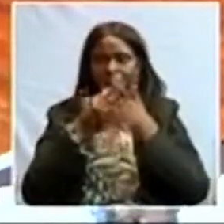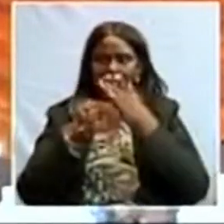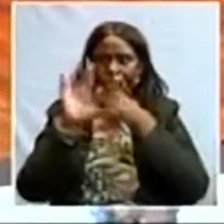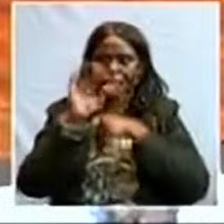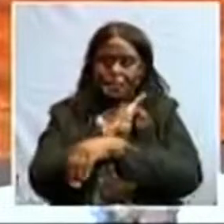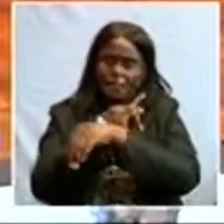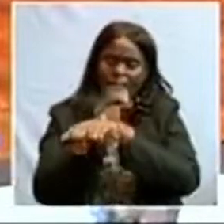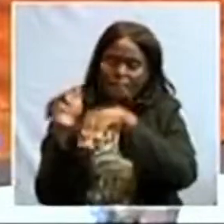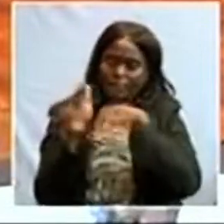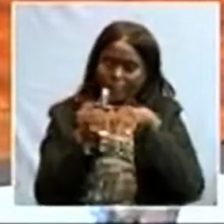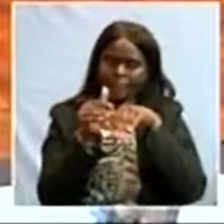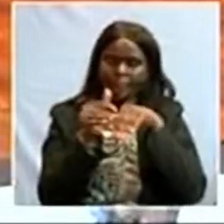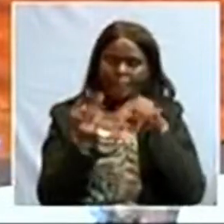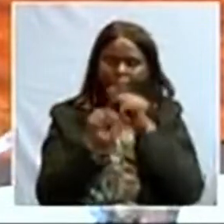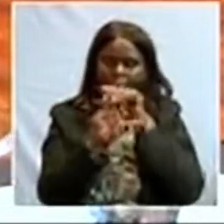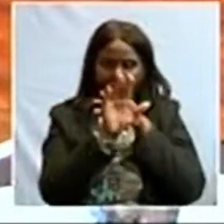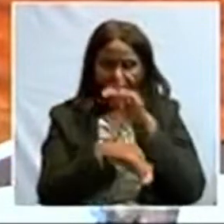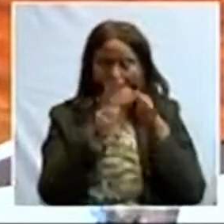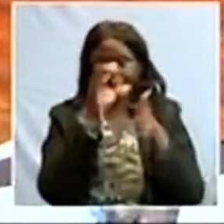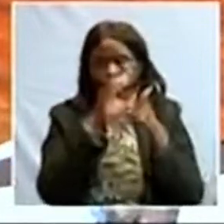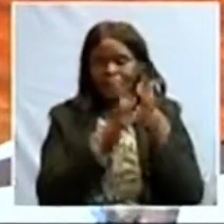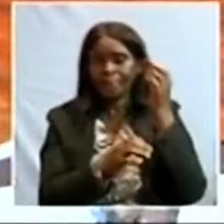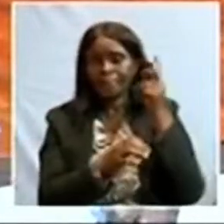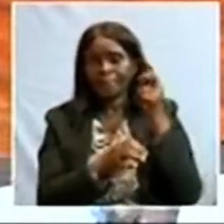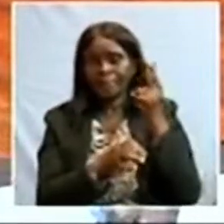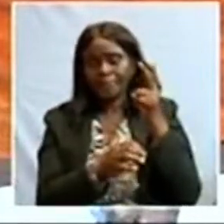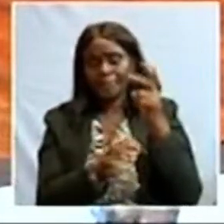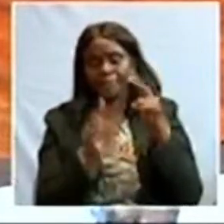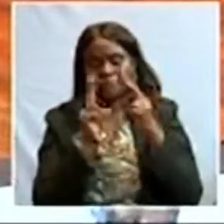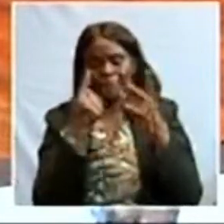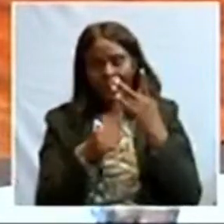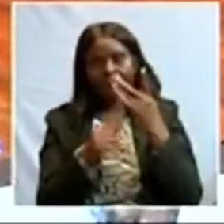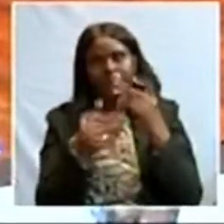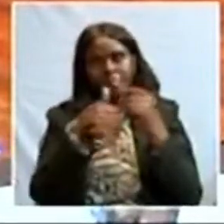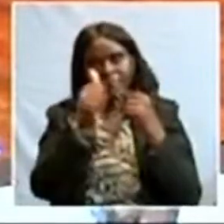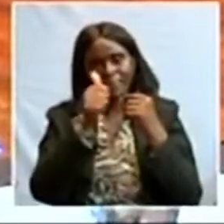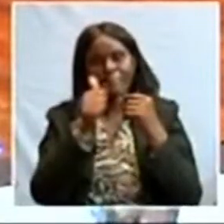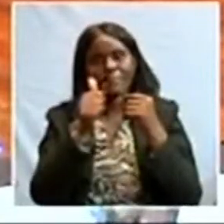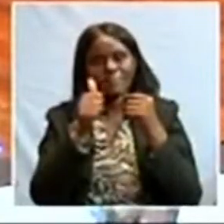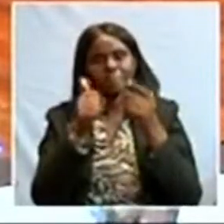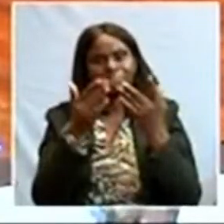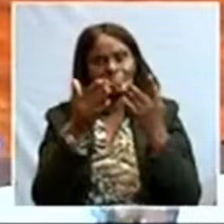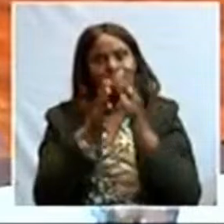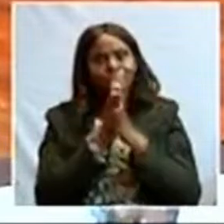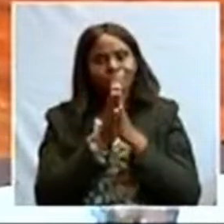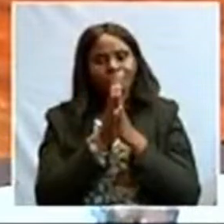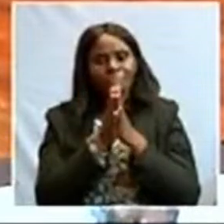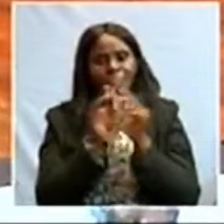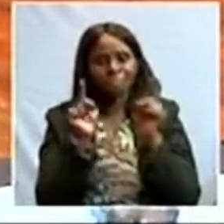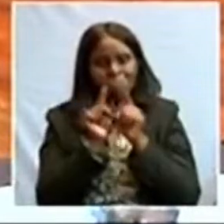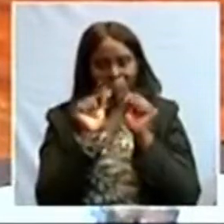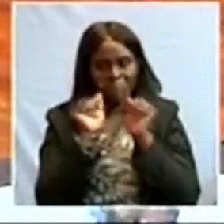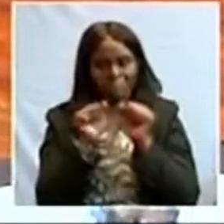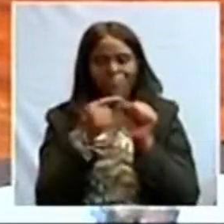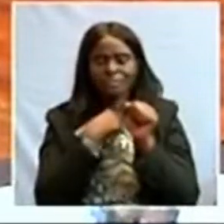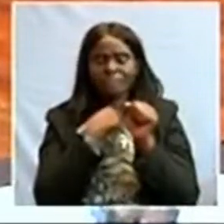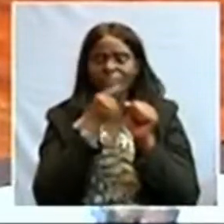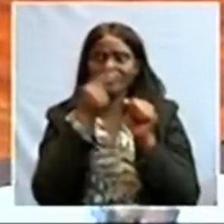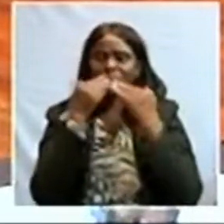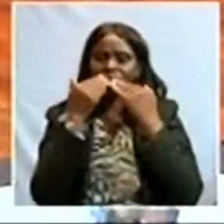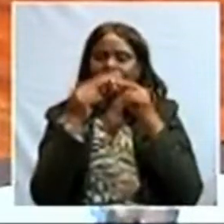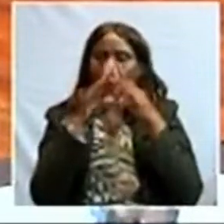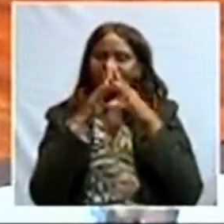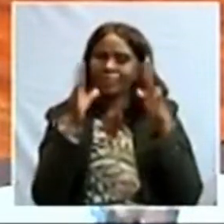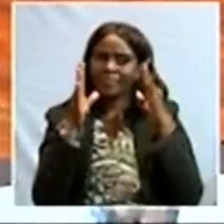which was granted to you under Cap 12 so that you will be free. And I must say thank you so